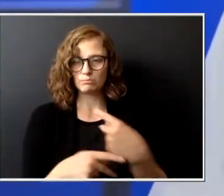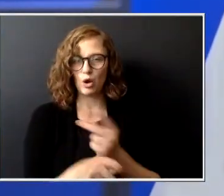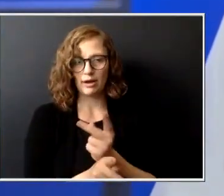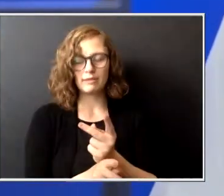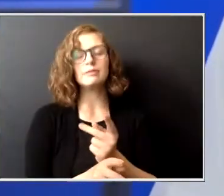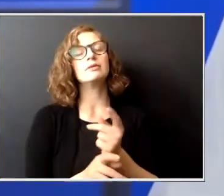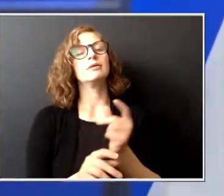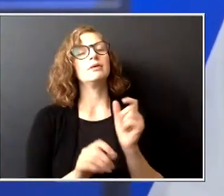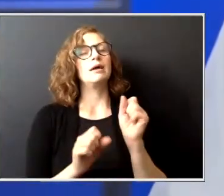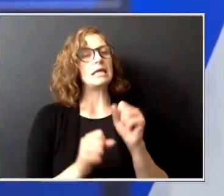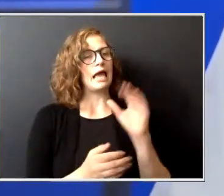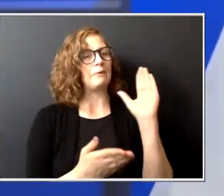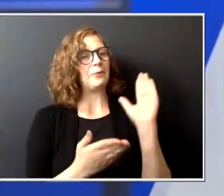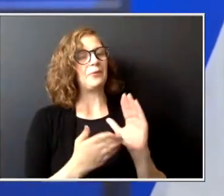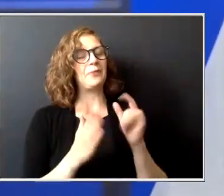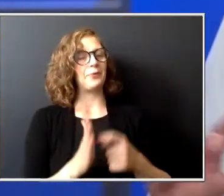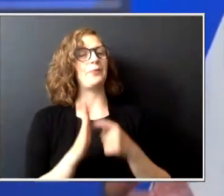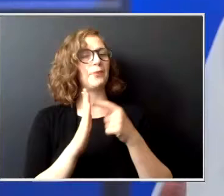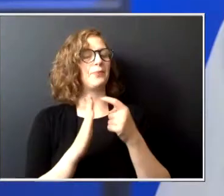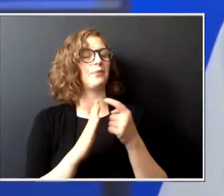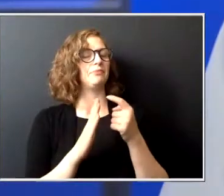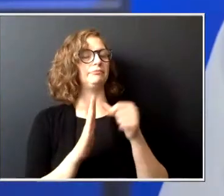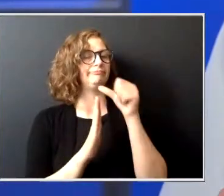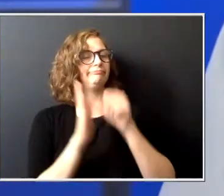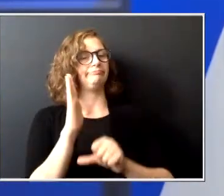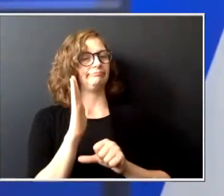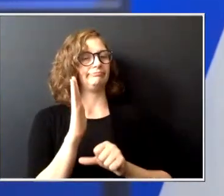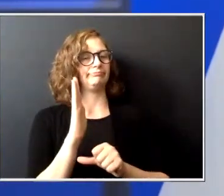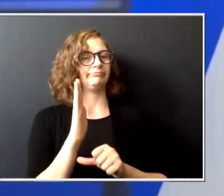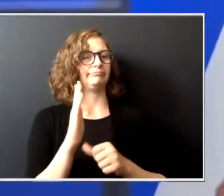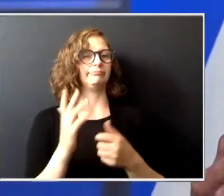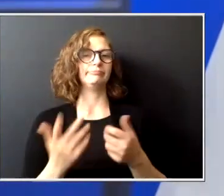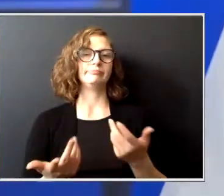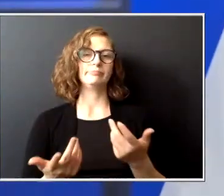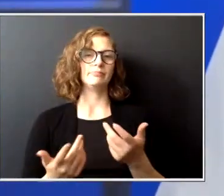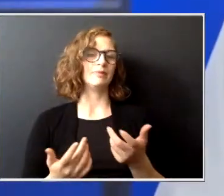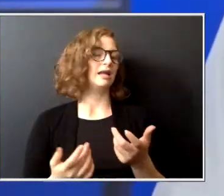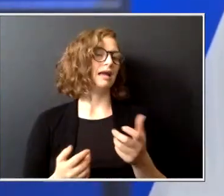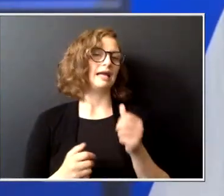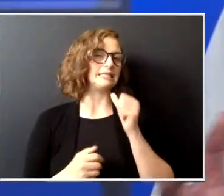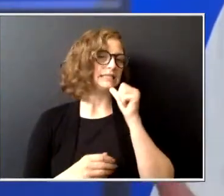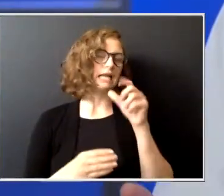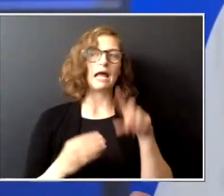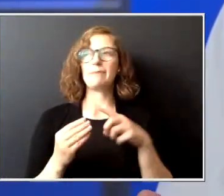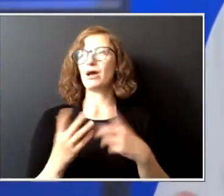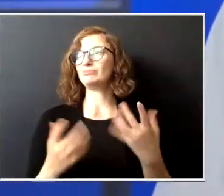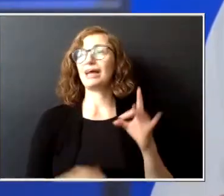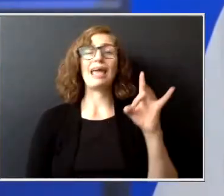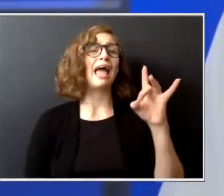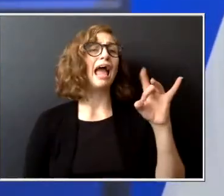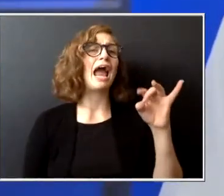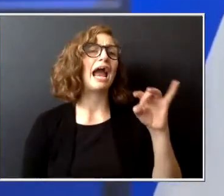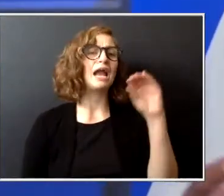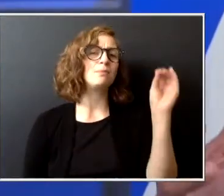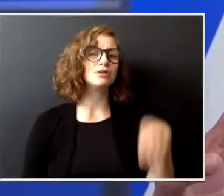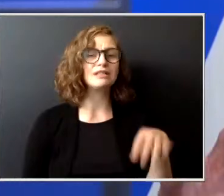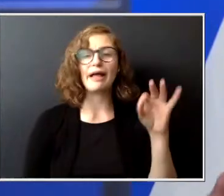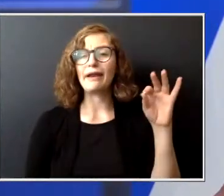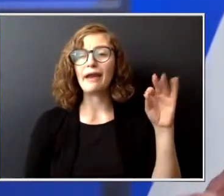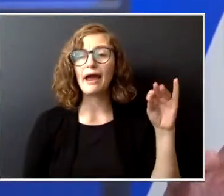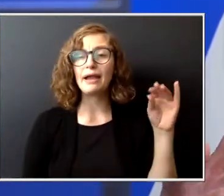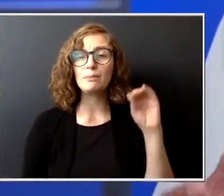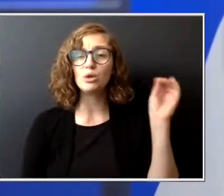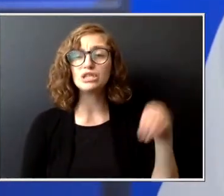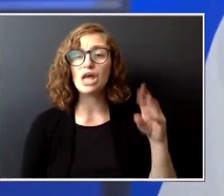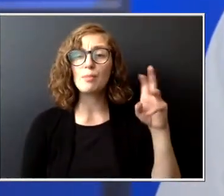surgery. Now, it's not that if it's an 80% burn, 90% burn, that we can just use this to avoid surgery. But it is where patients